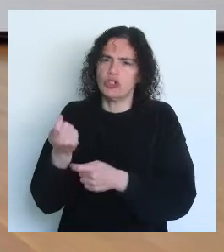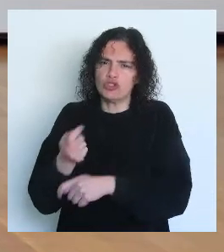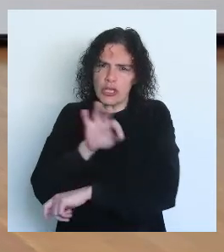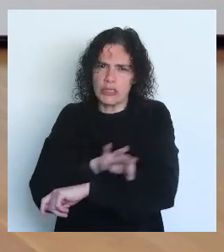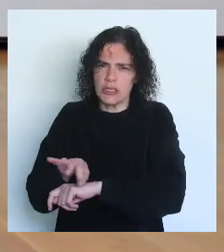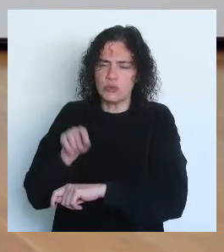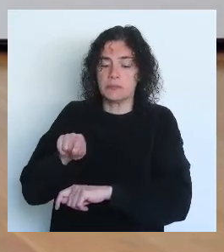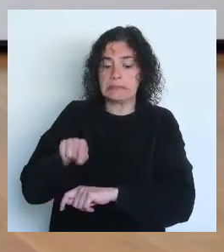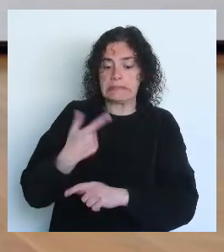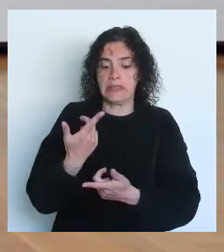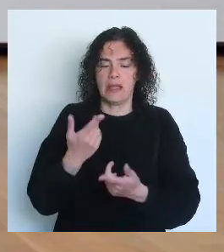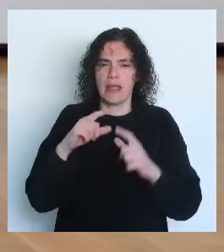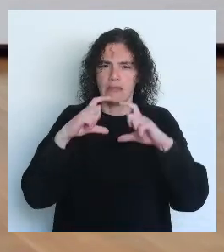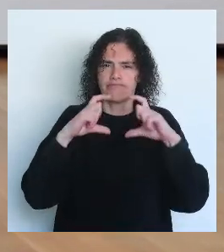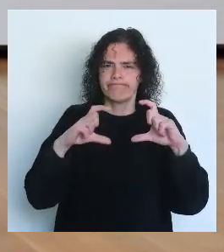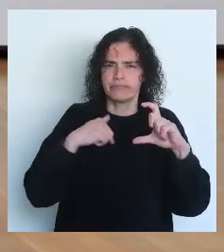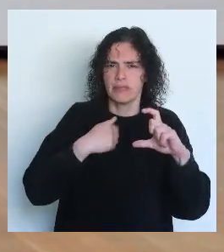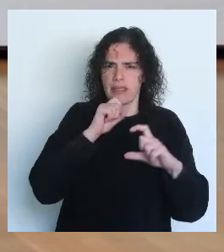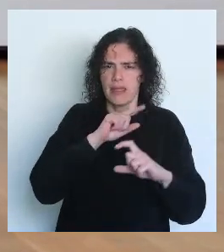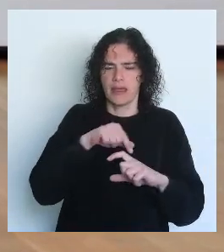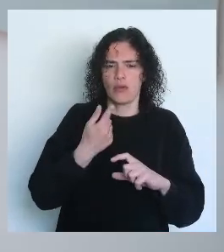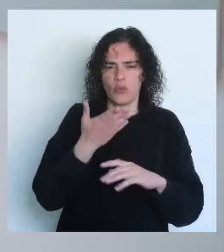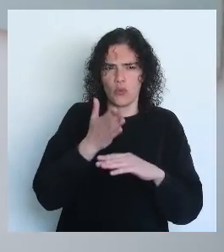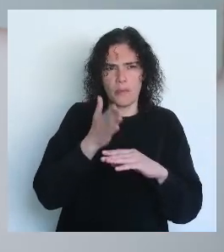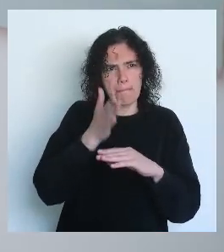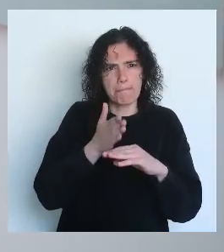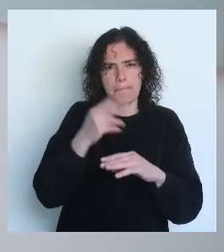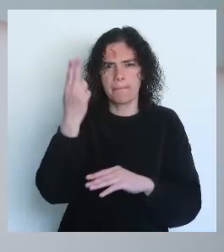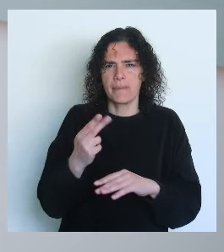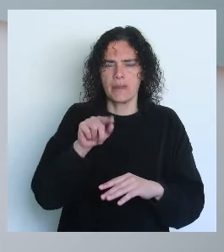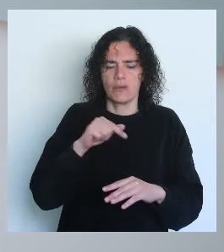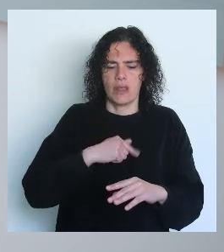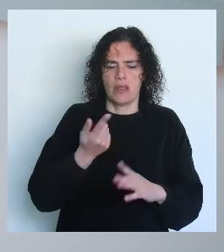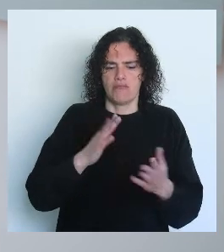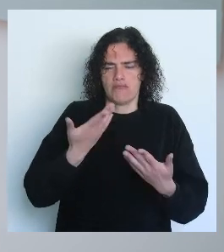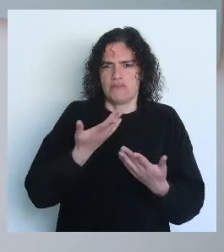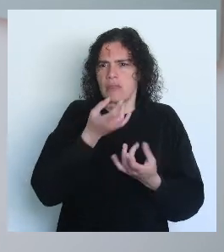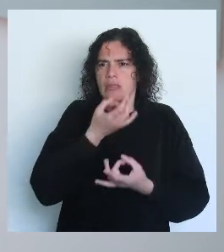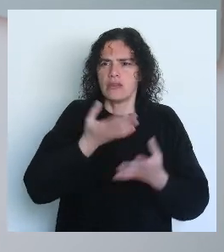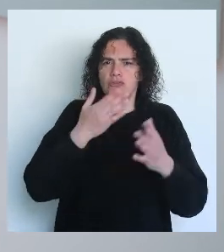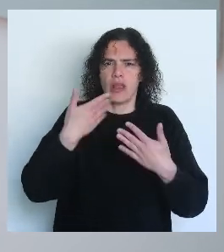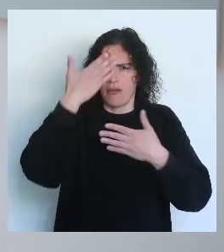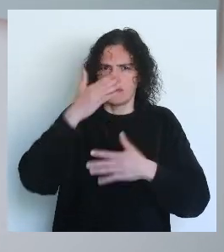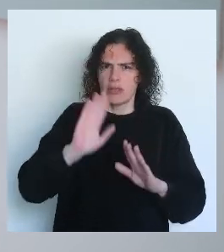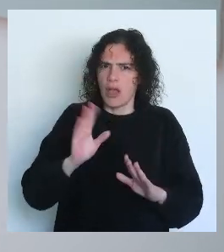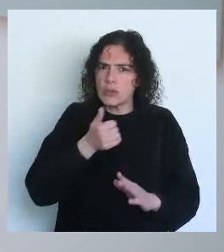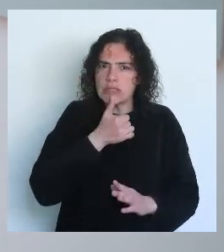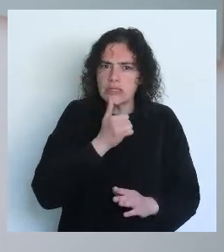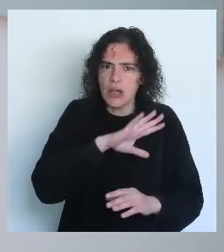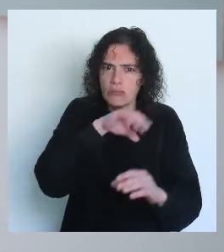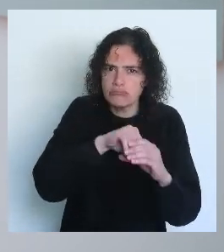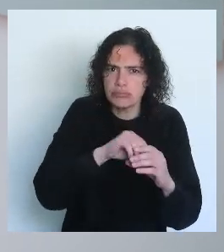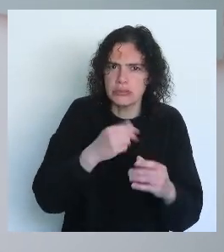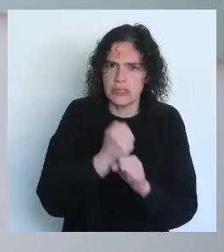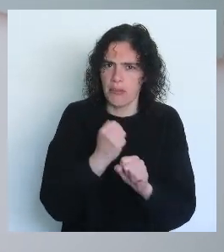a fragment of architecture, as the frame, the medium of the painting itself is not left to chance. Every